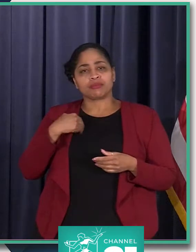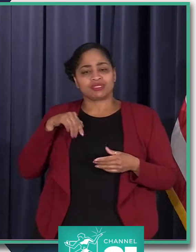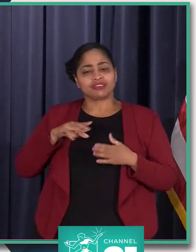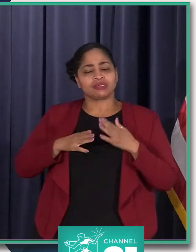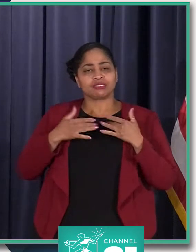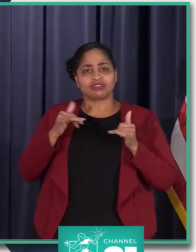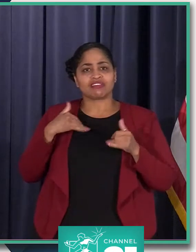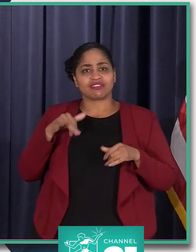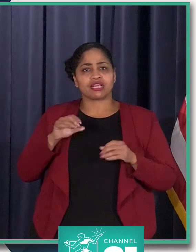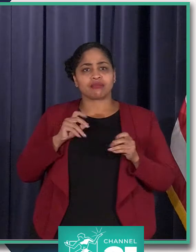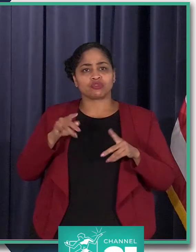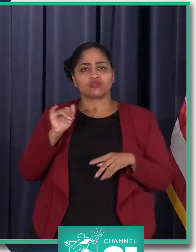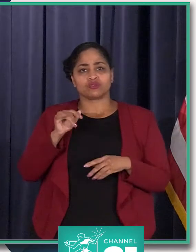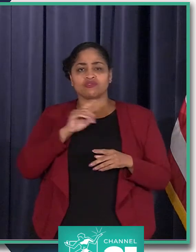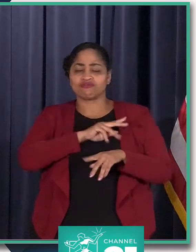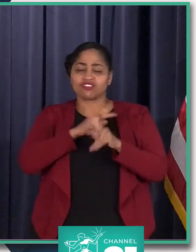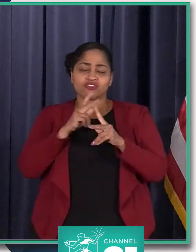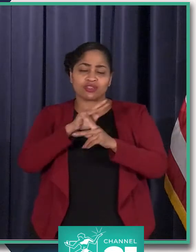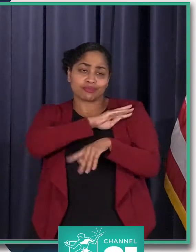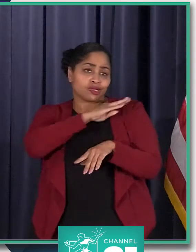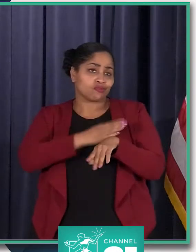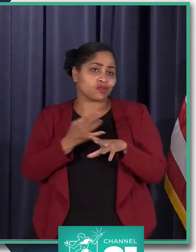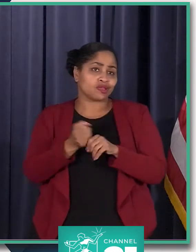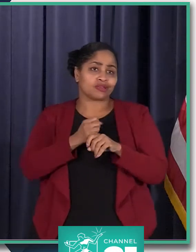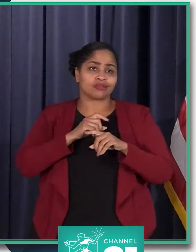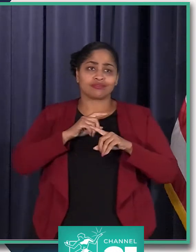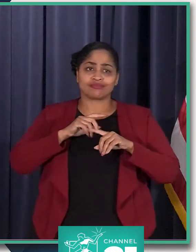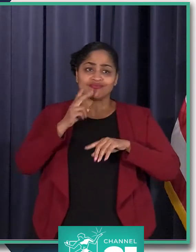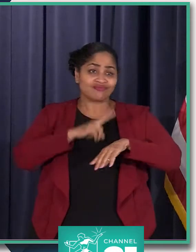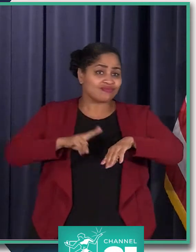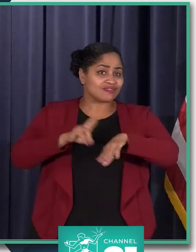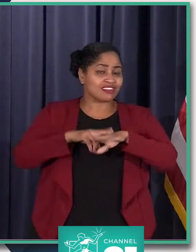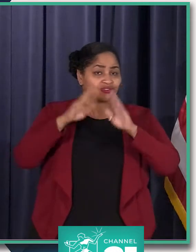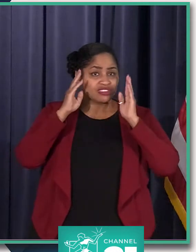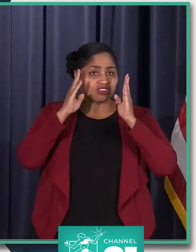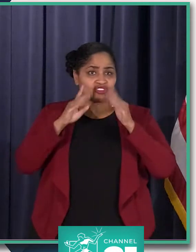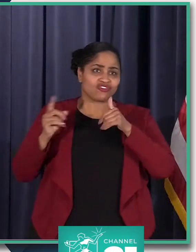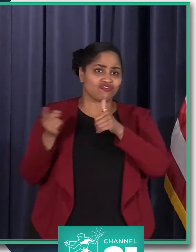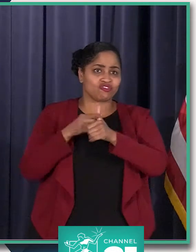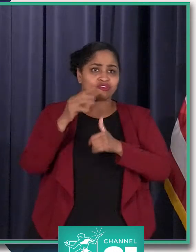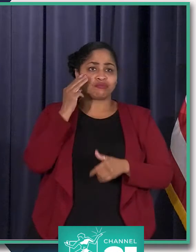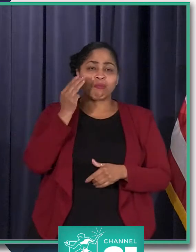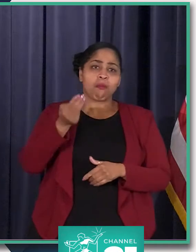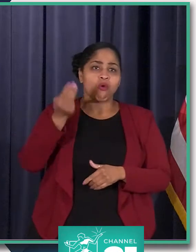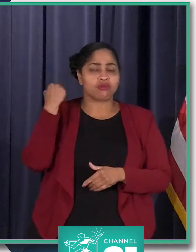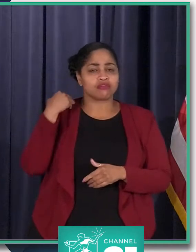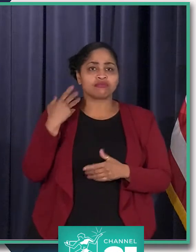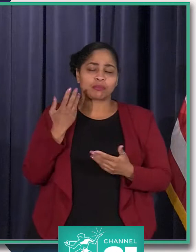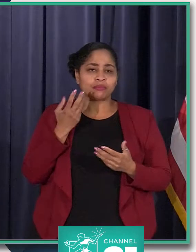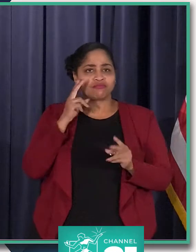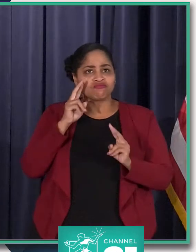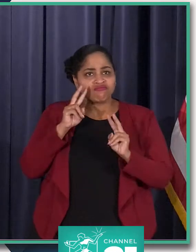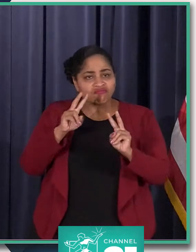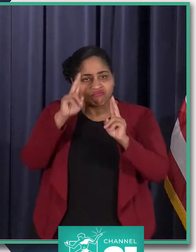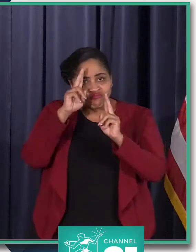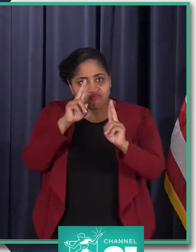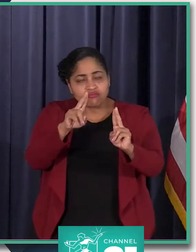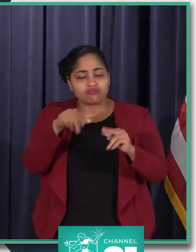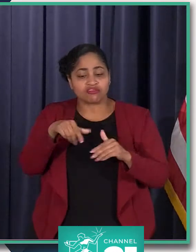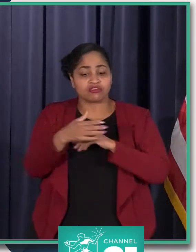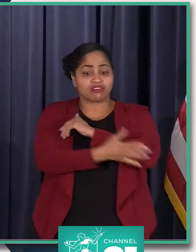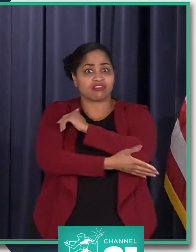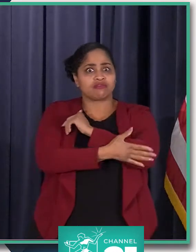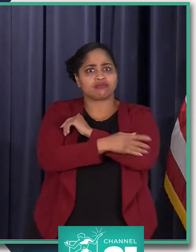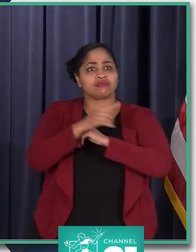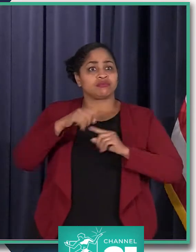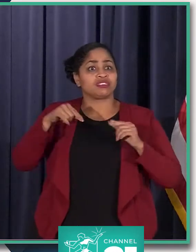very powerful, and it's getting all kinds of national attention now as the first memorial in the country. But this is what we